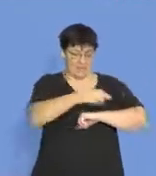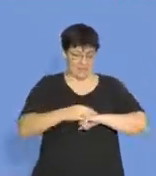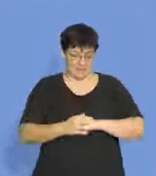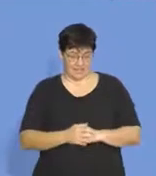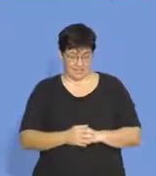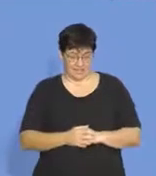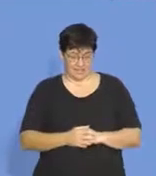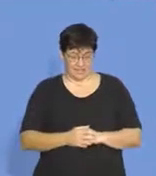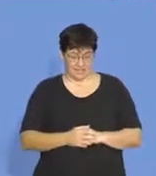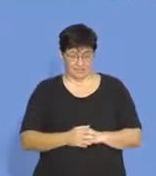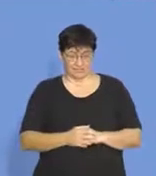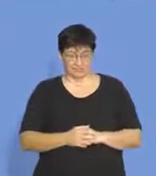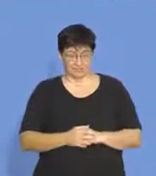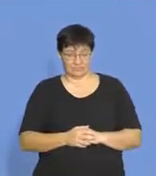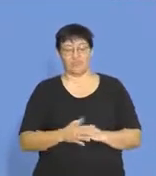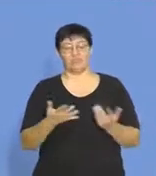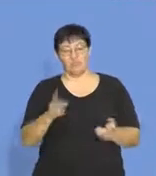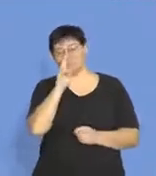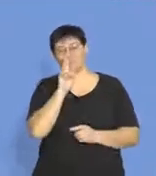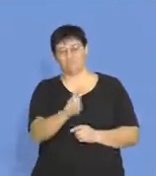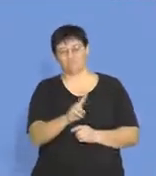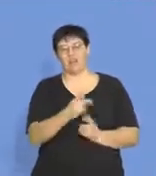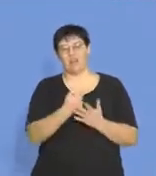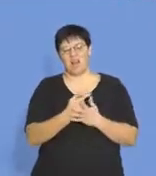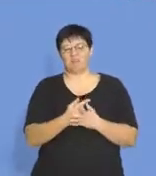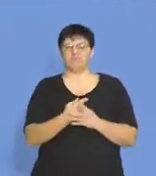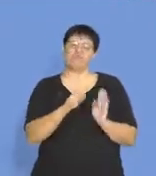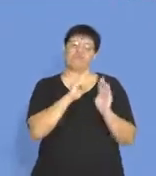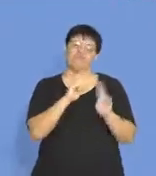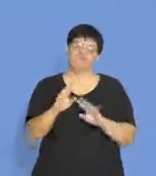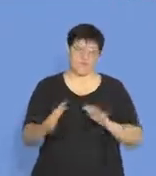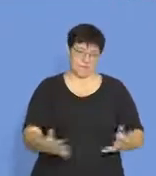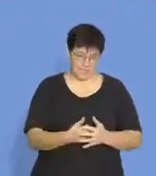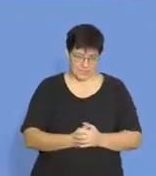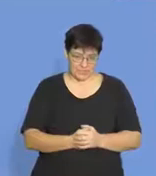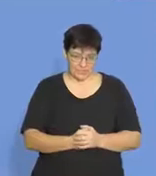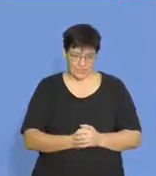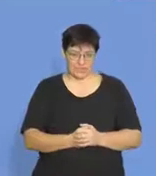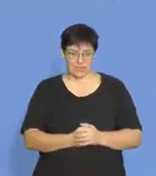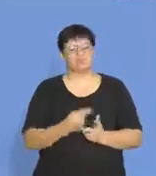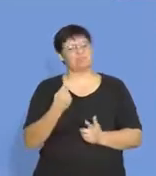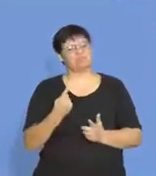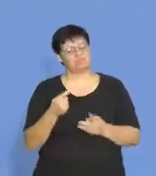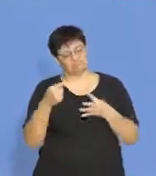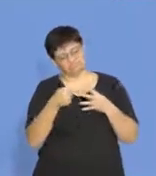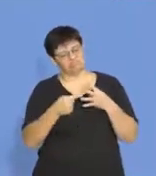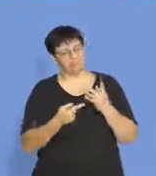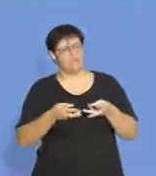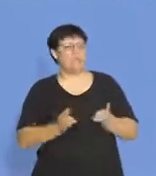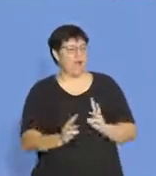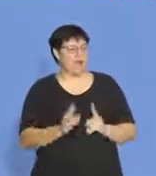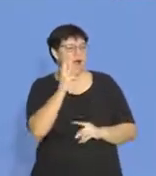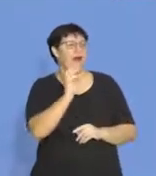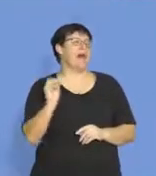particular thing. So those are just things that we will be looking at as a frame of reference for this particular. So that's just one of the ways you